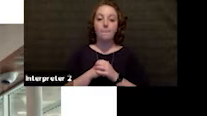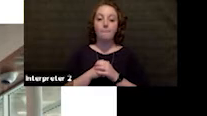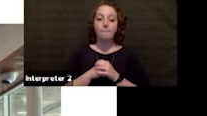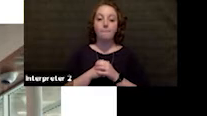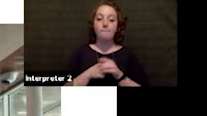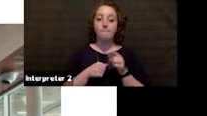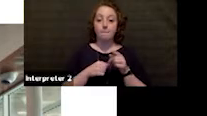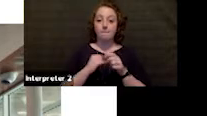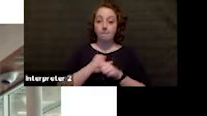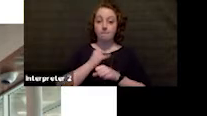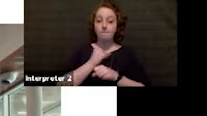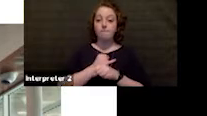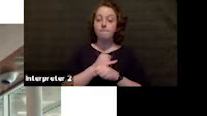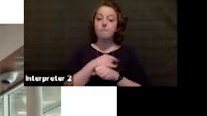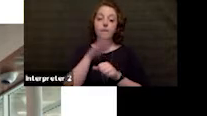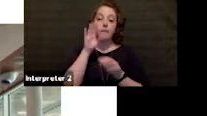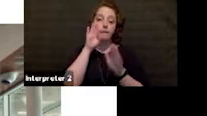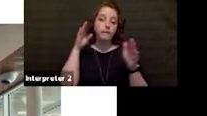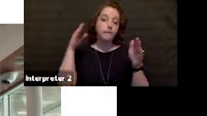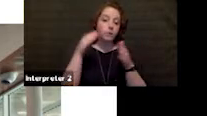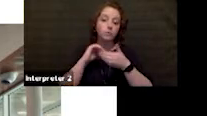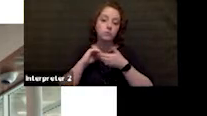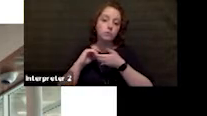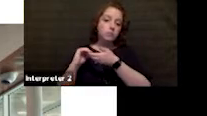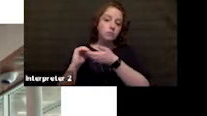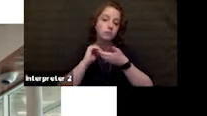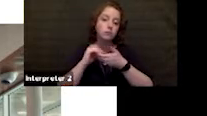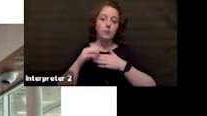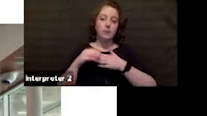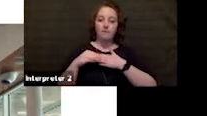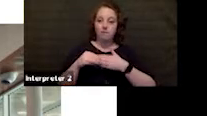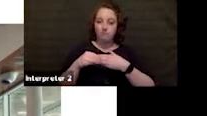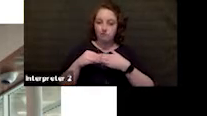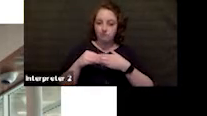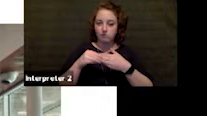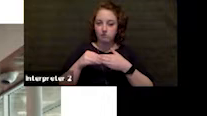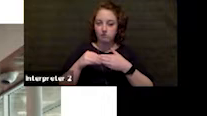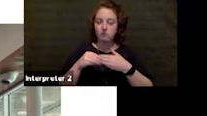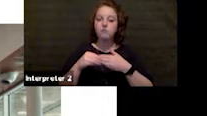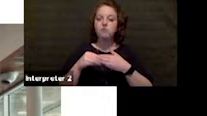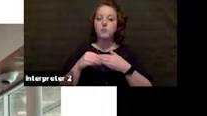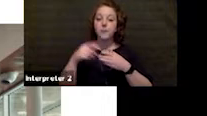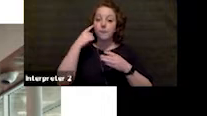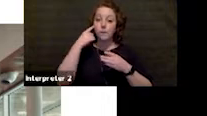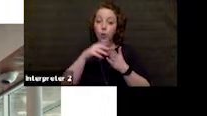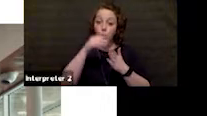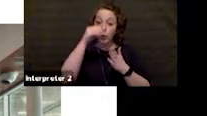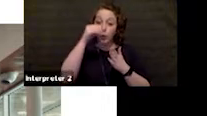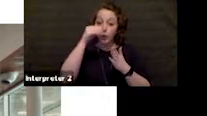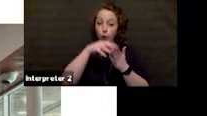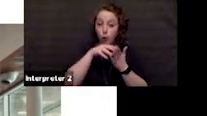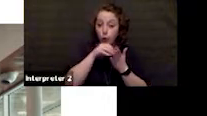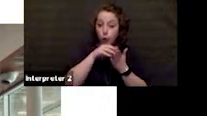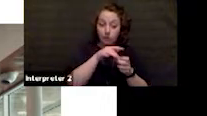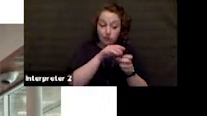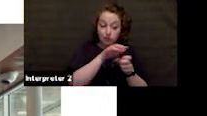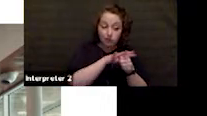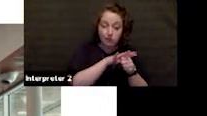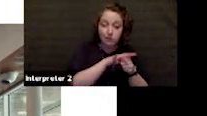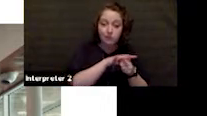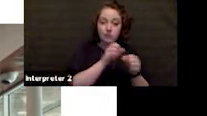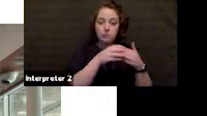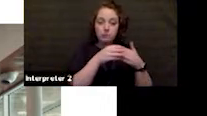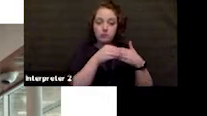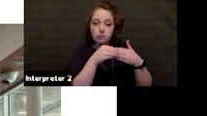real focus on collaboration and flexibility within the learning spaces. It provided an opportunity for some additional